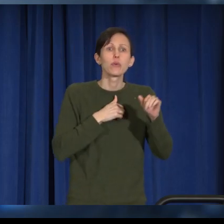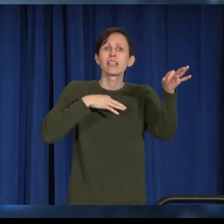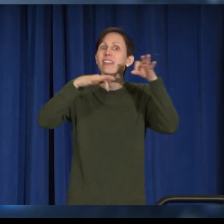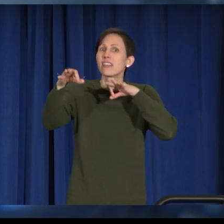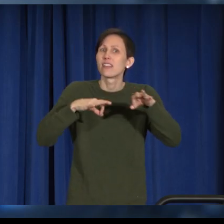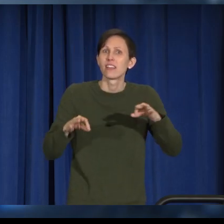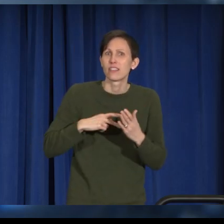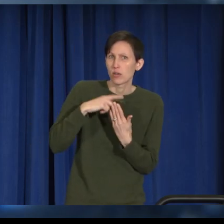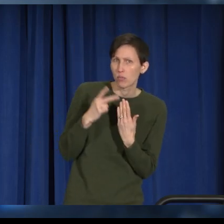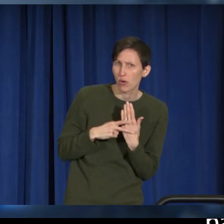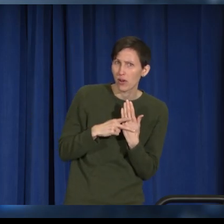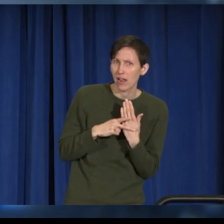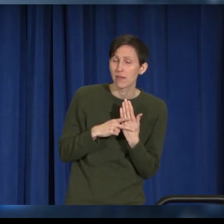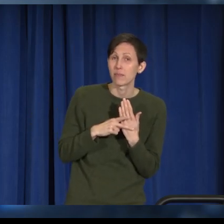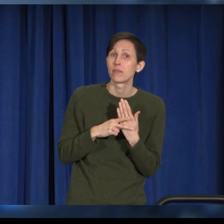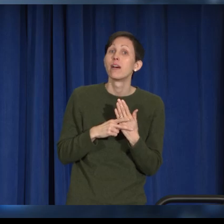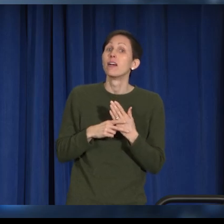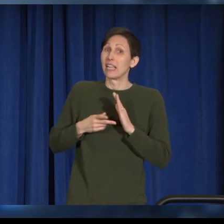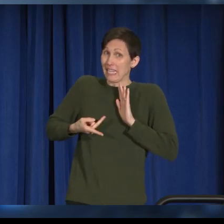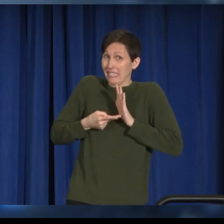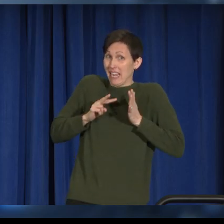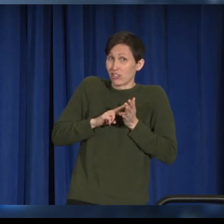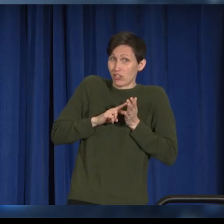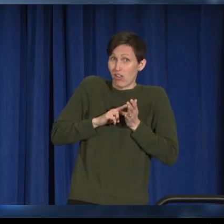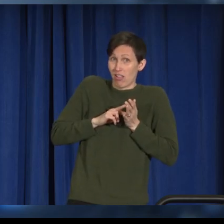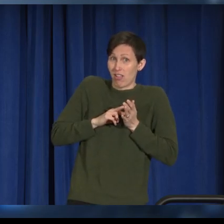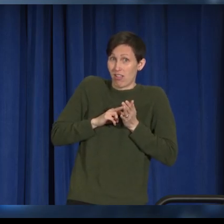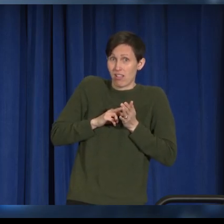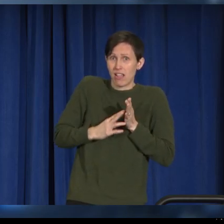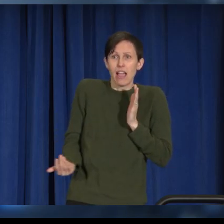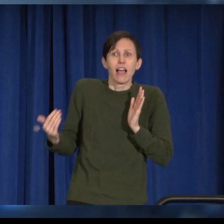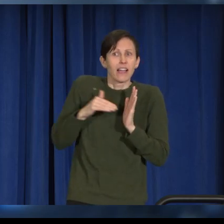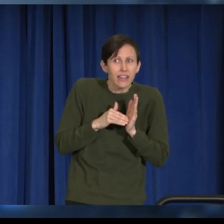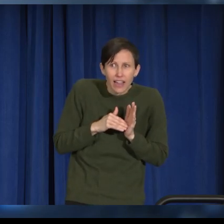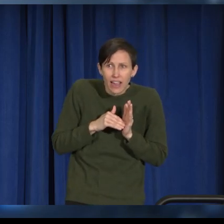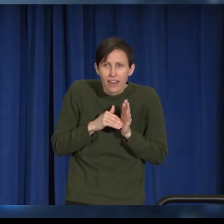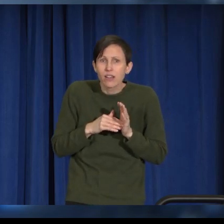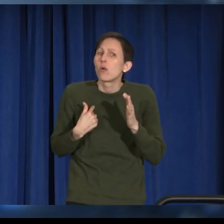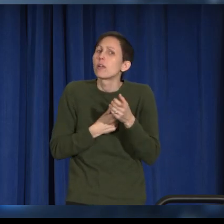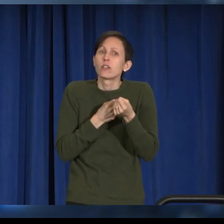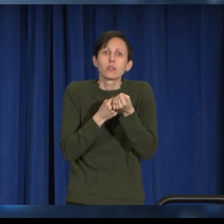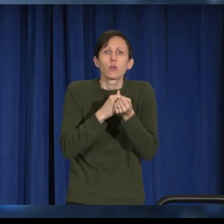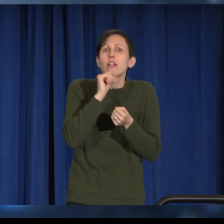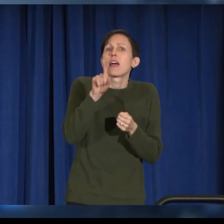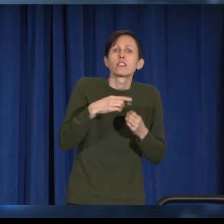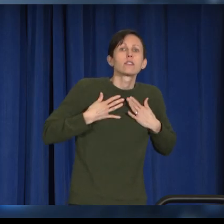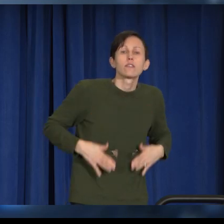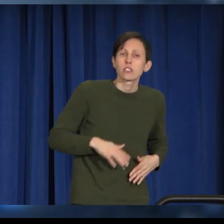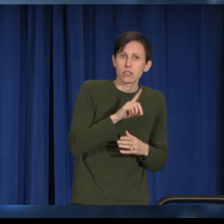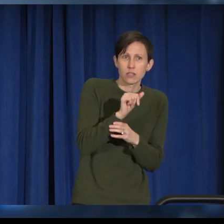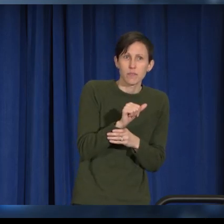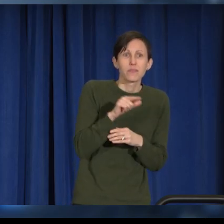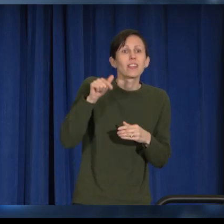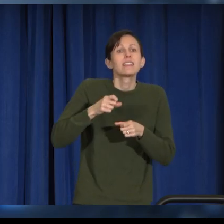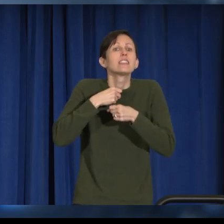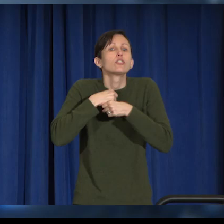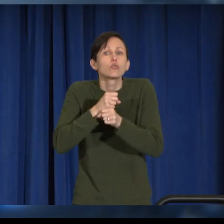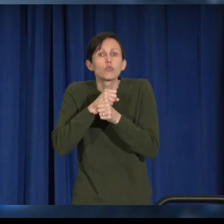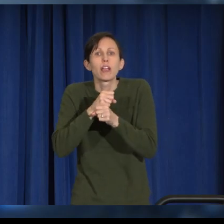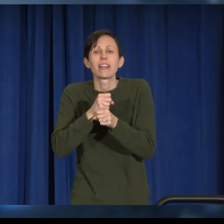programming in a very intentional way is supportive of, again, not just people with physical disabilities, but this is